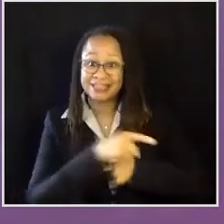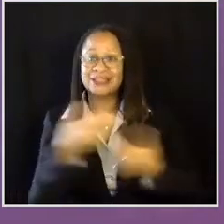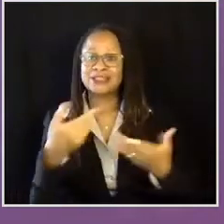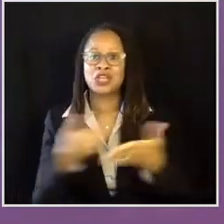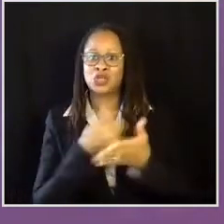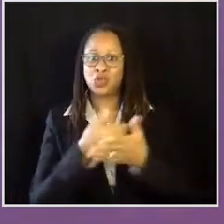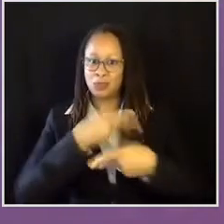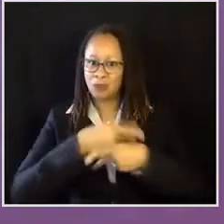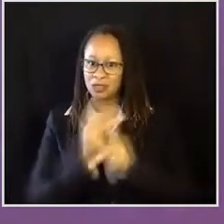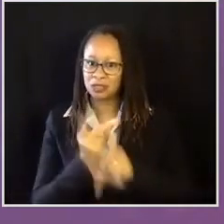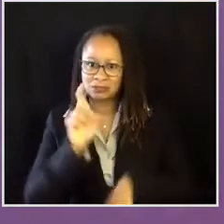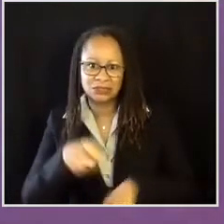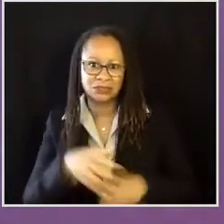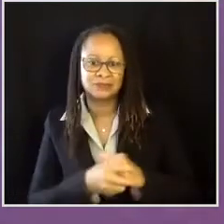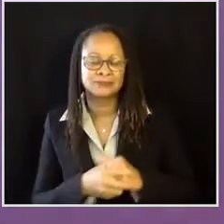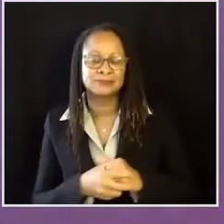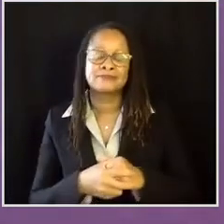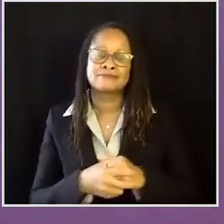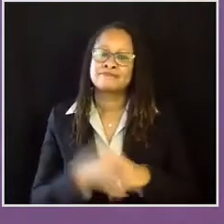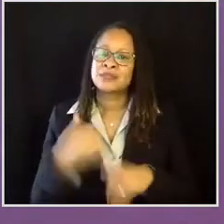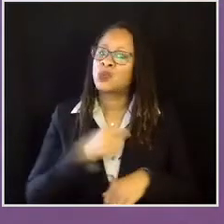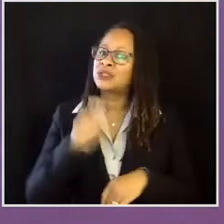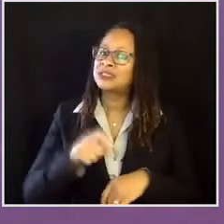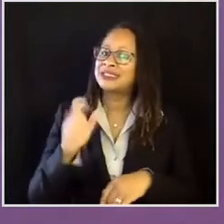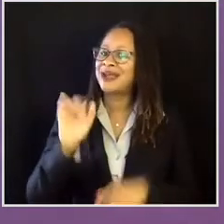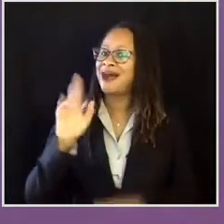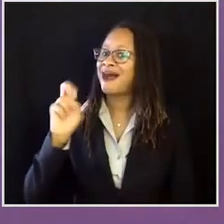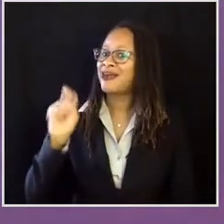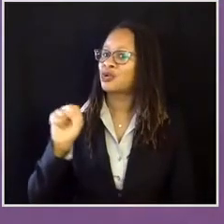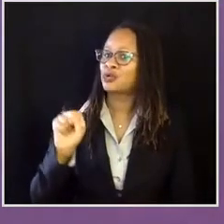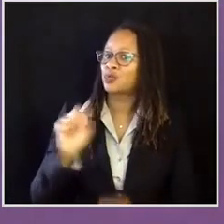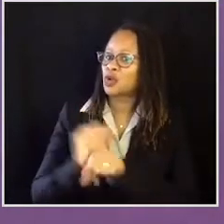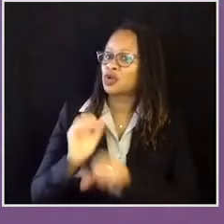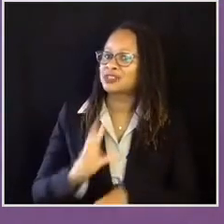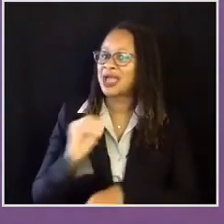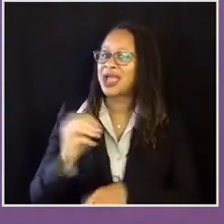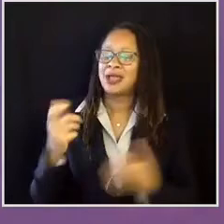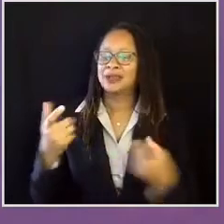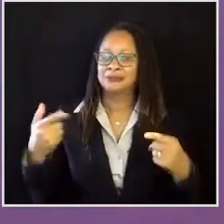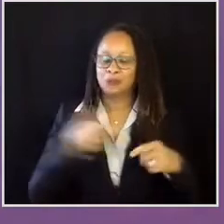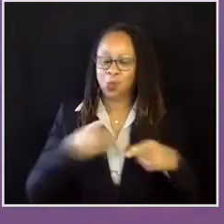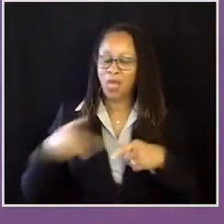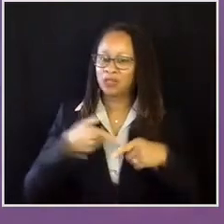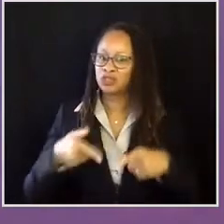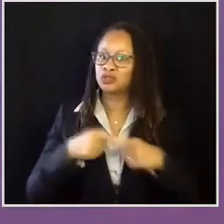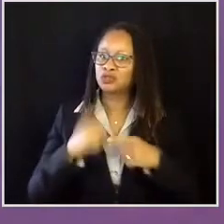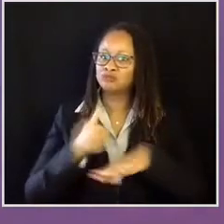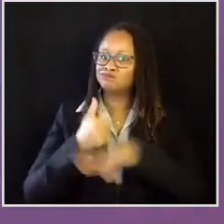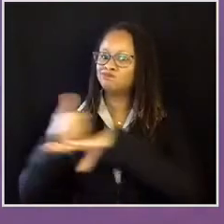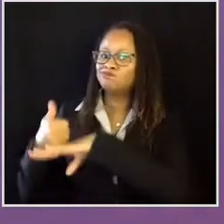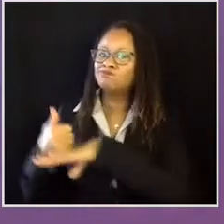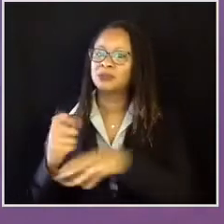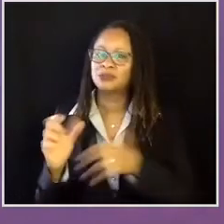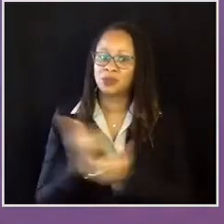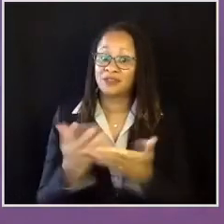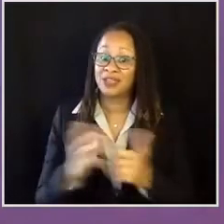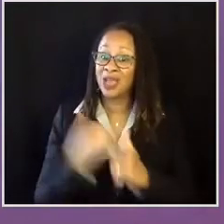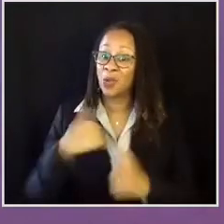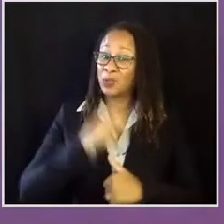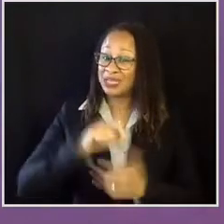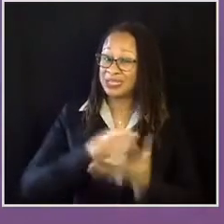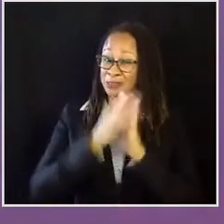products. We'll need iron workers and welders to install them. We'll need to become the world's